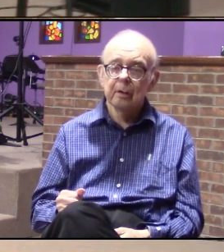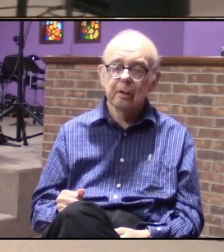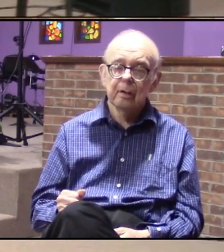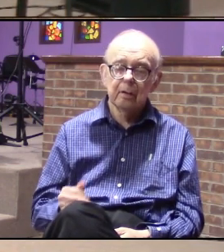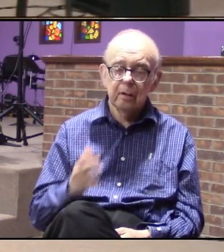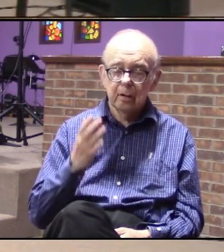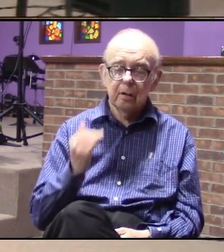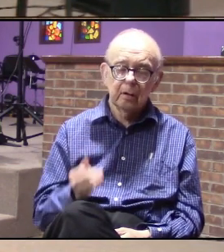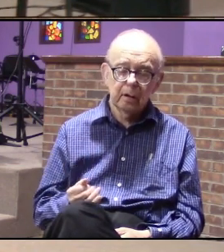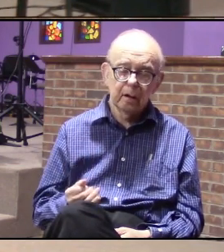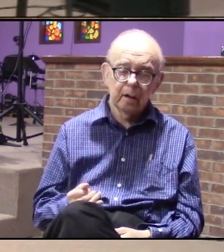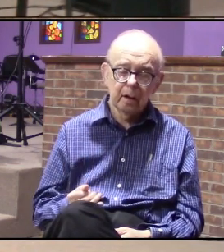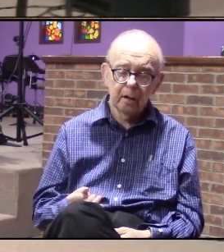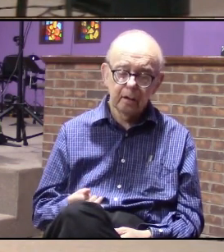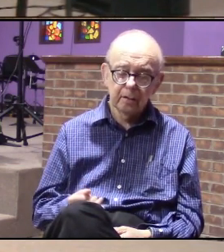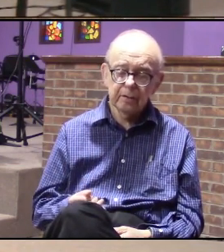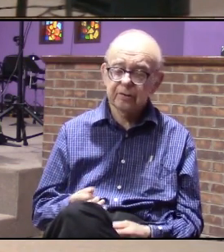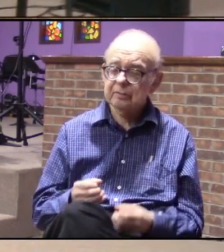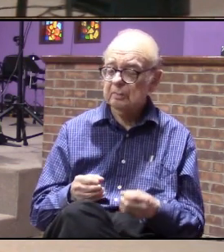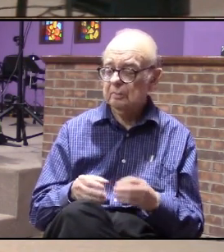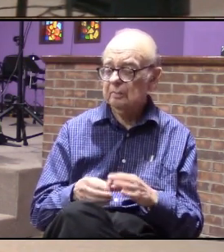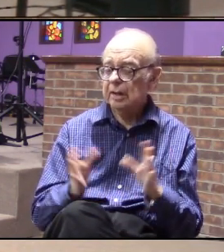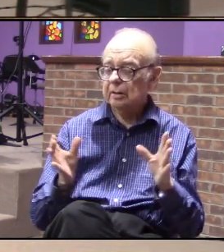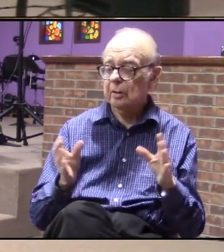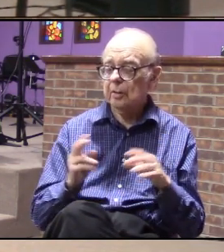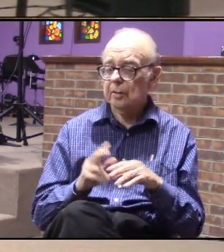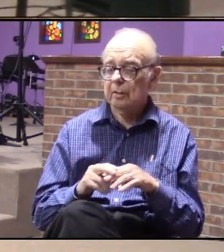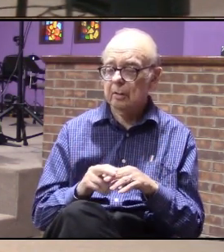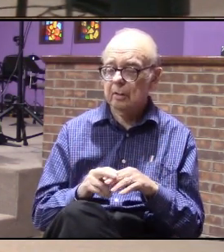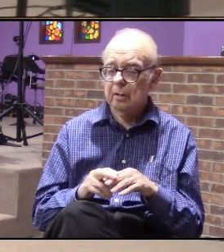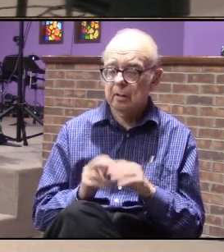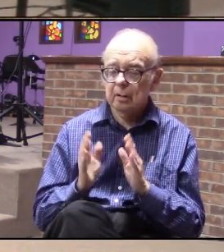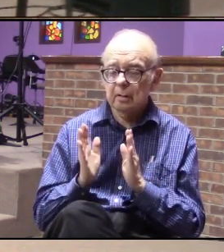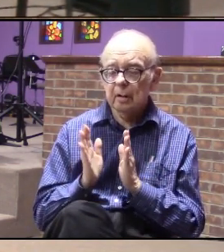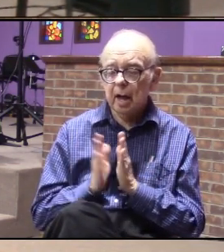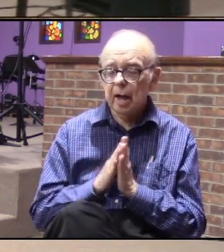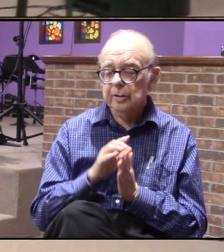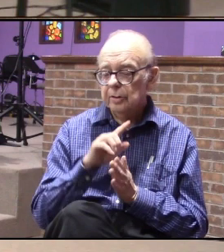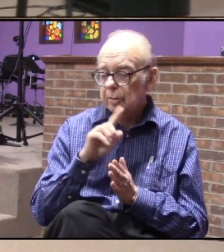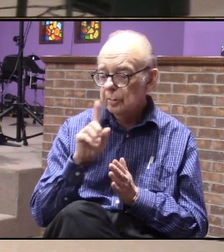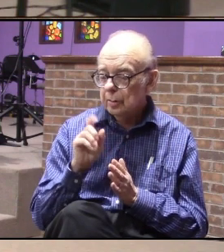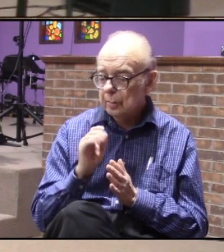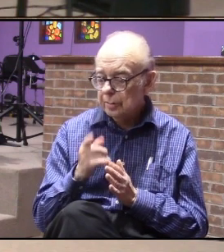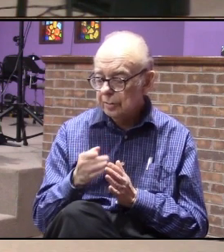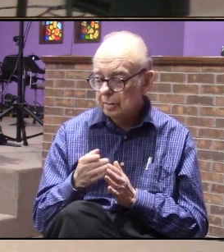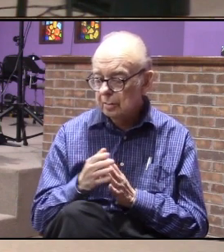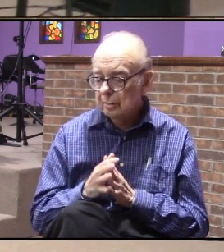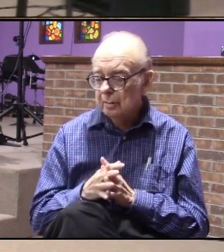Why don't they just let it go? Well, let me ask you this question.